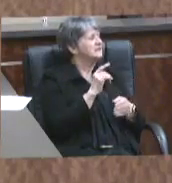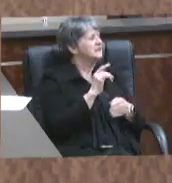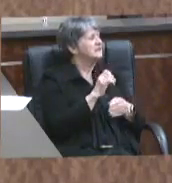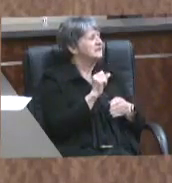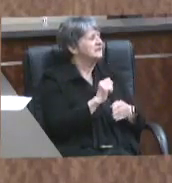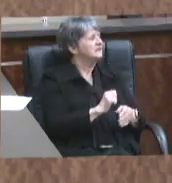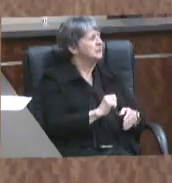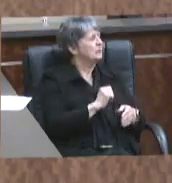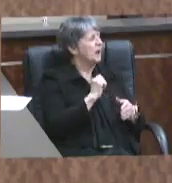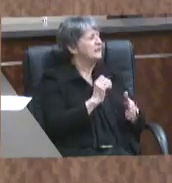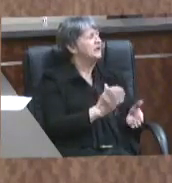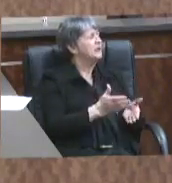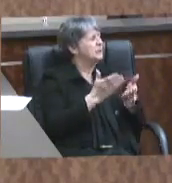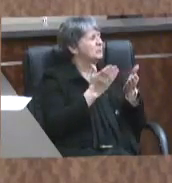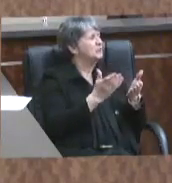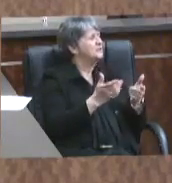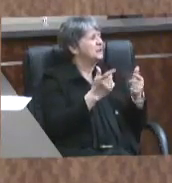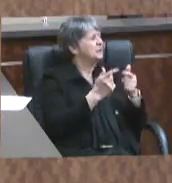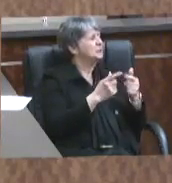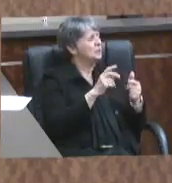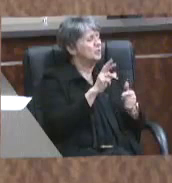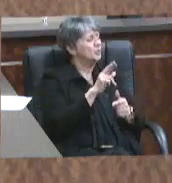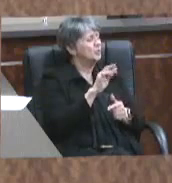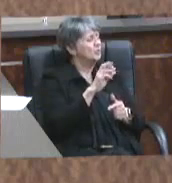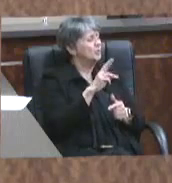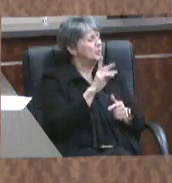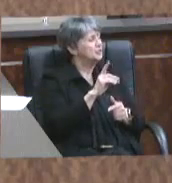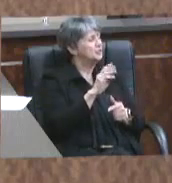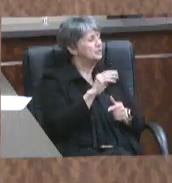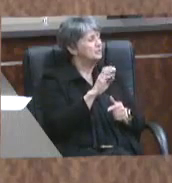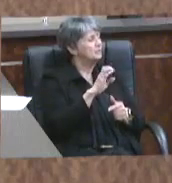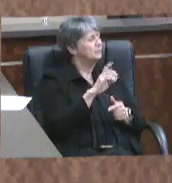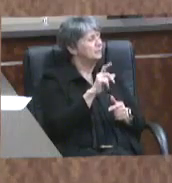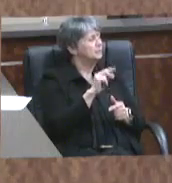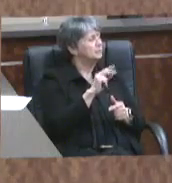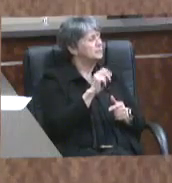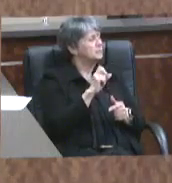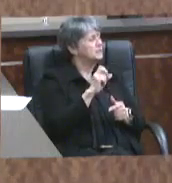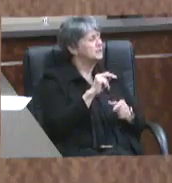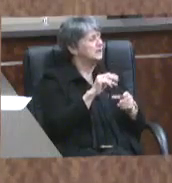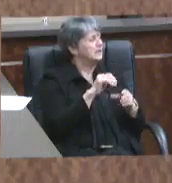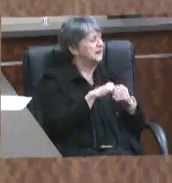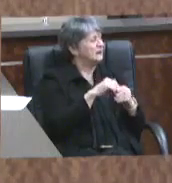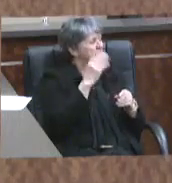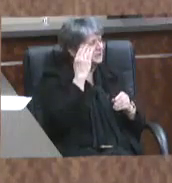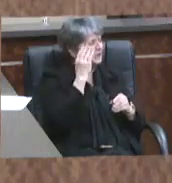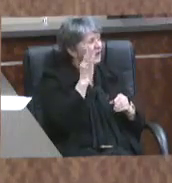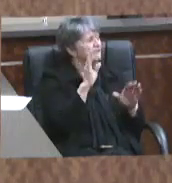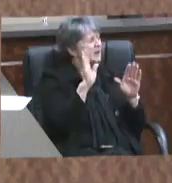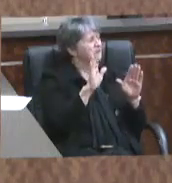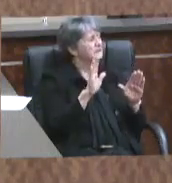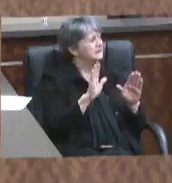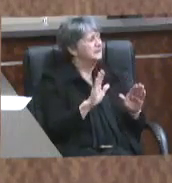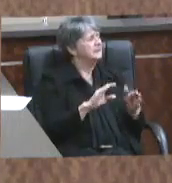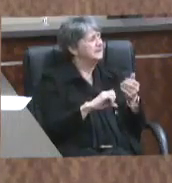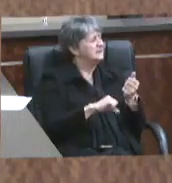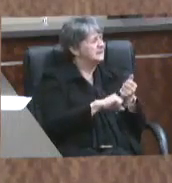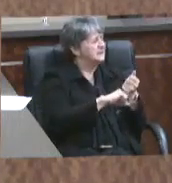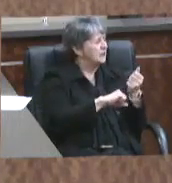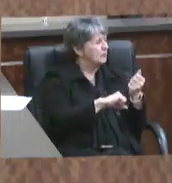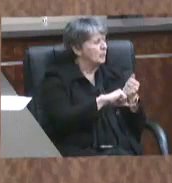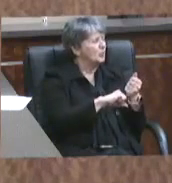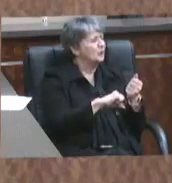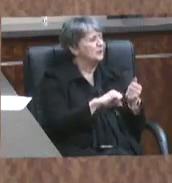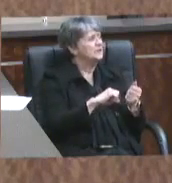proudly presented to Richard McLaughlin in recognition of outstanding support.